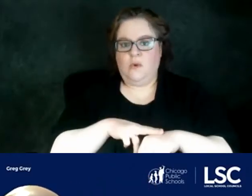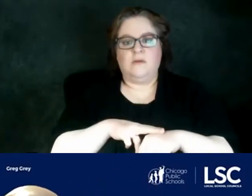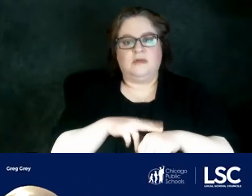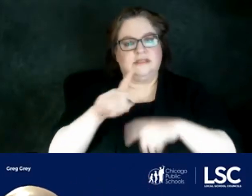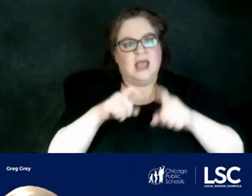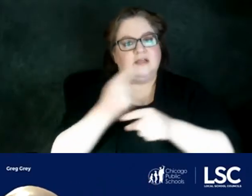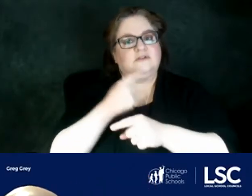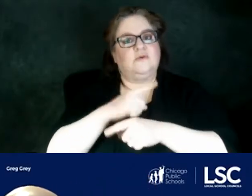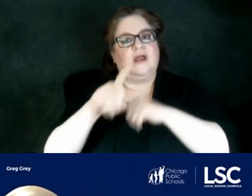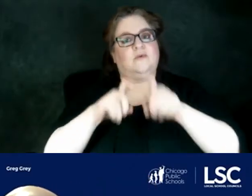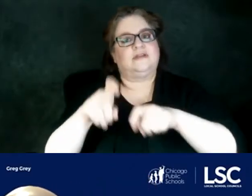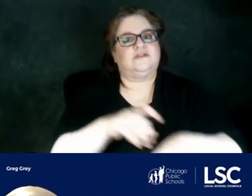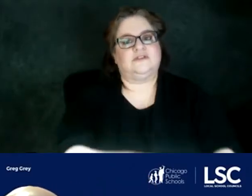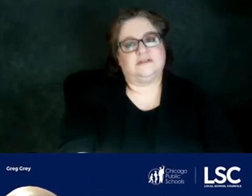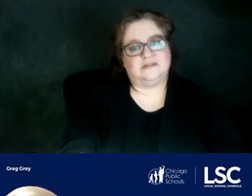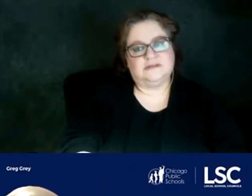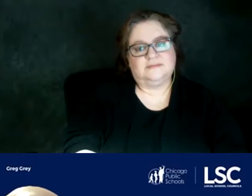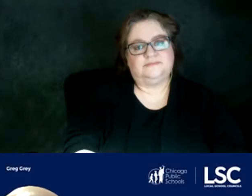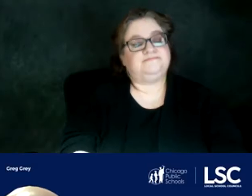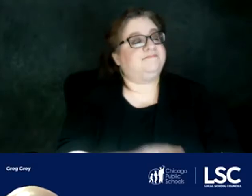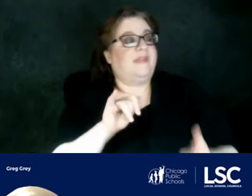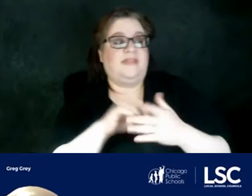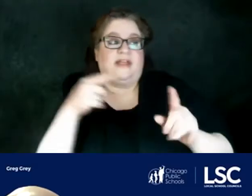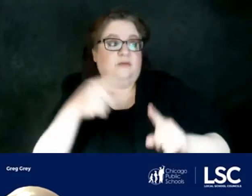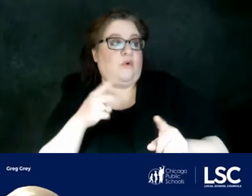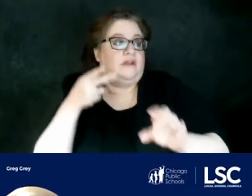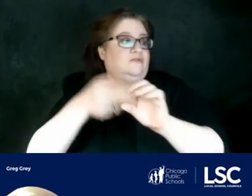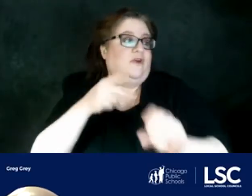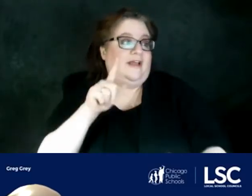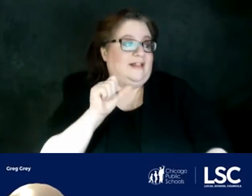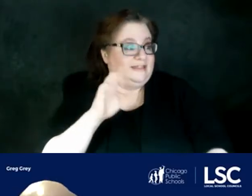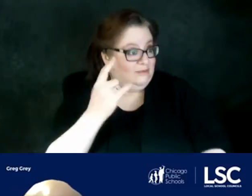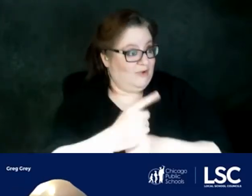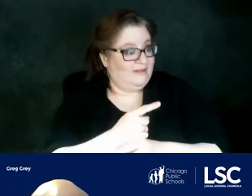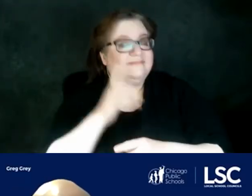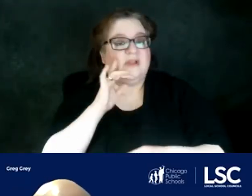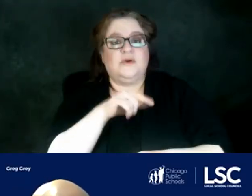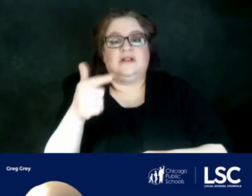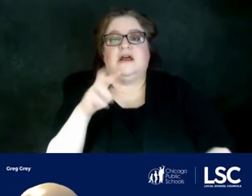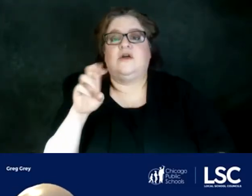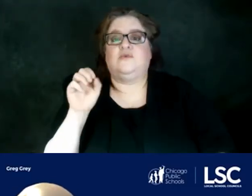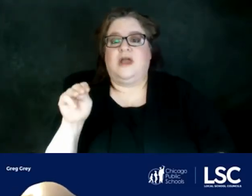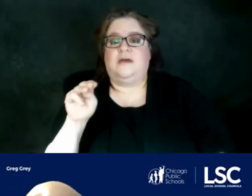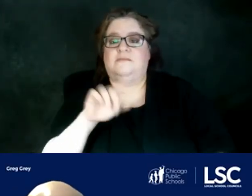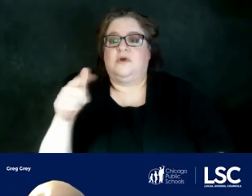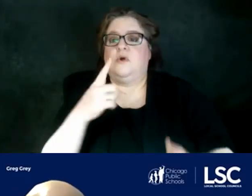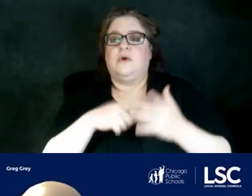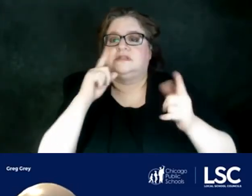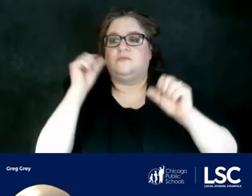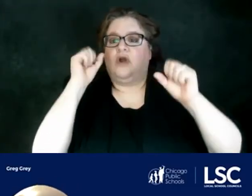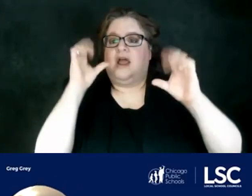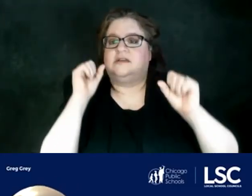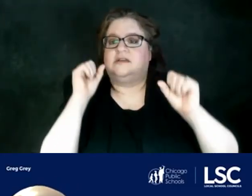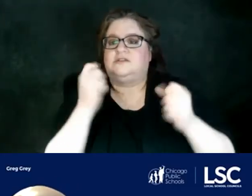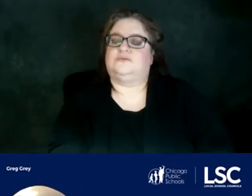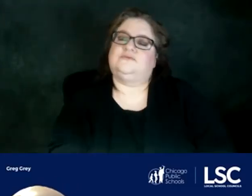right questions. Absolutely. That's the whole point of being on the LSC, right? I'm going to jump to Rem. What surprised you about being on the